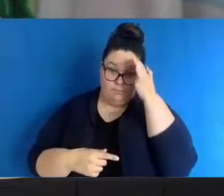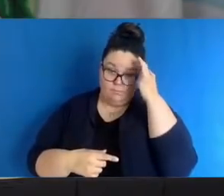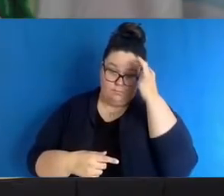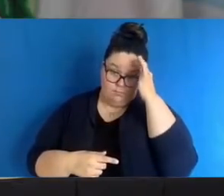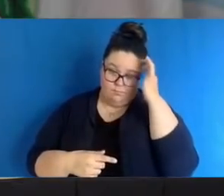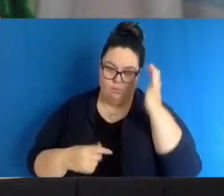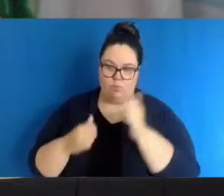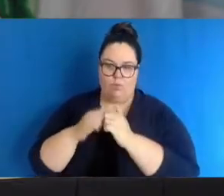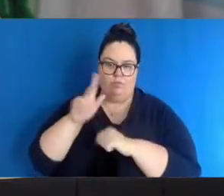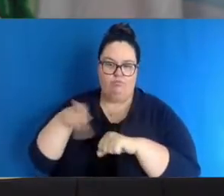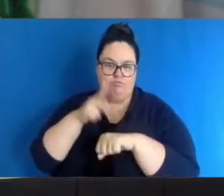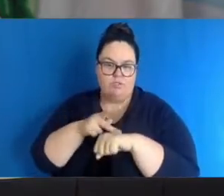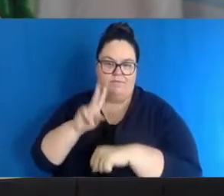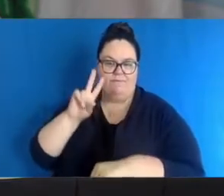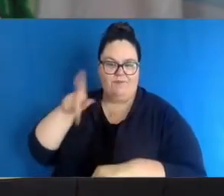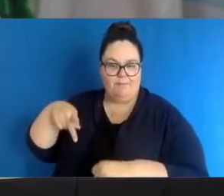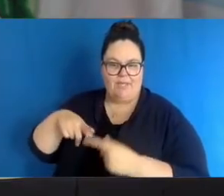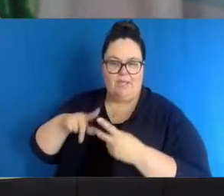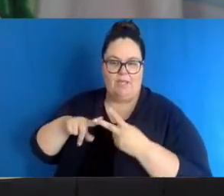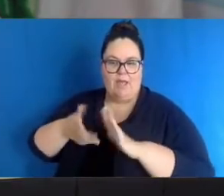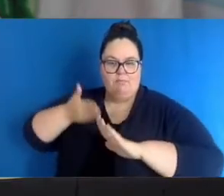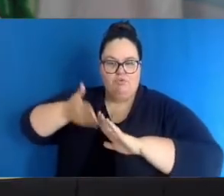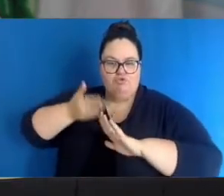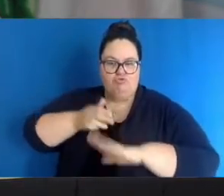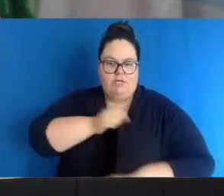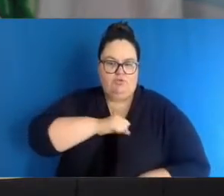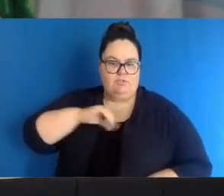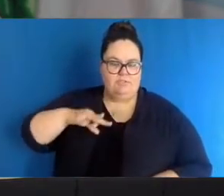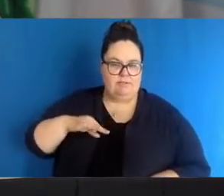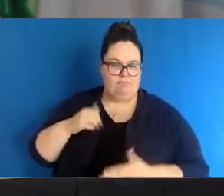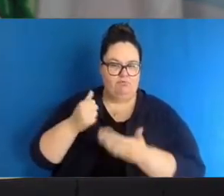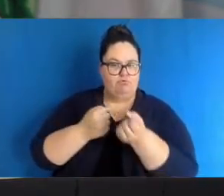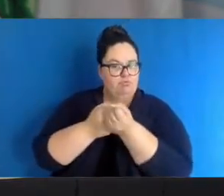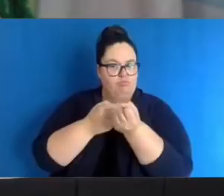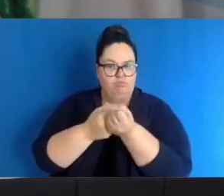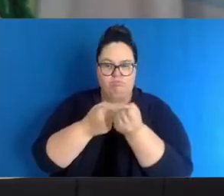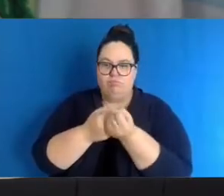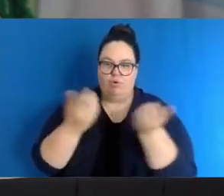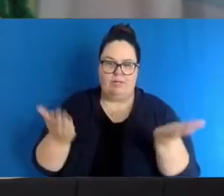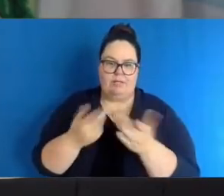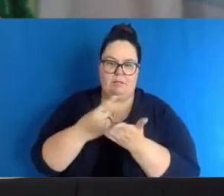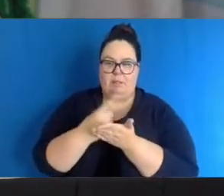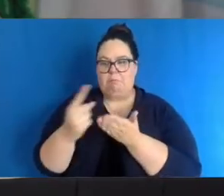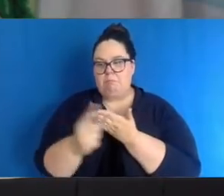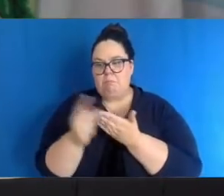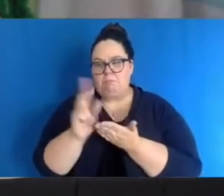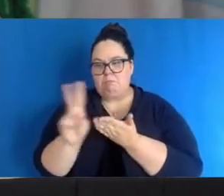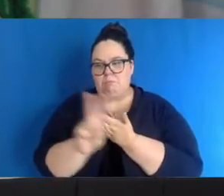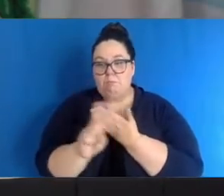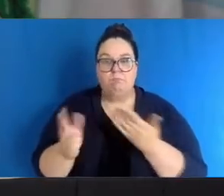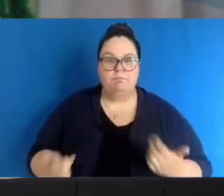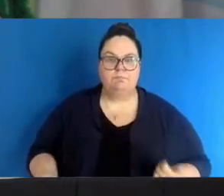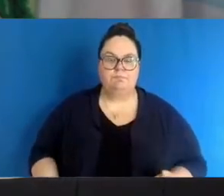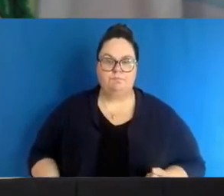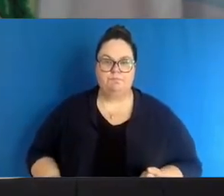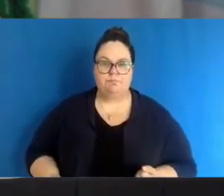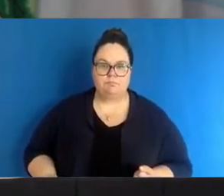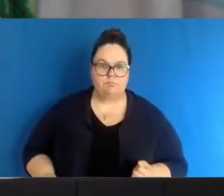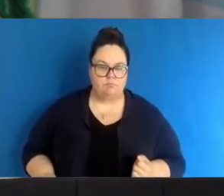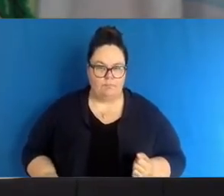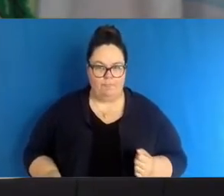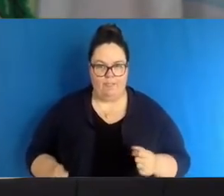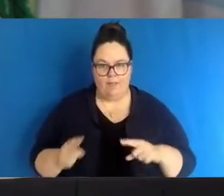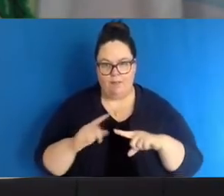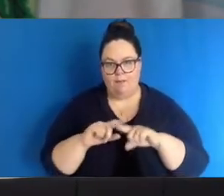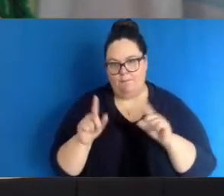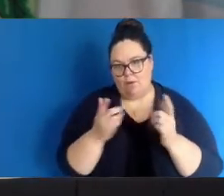the principals, vice principals, and administrators to help support them here in the weeks to come. But as we've